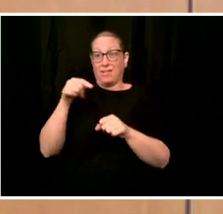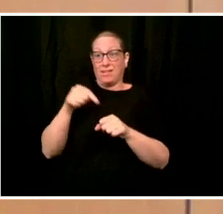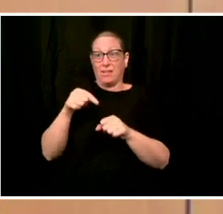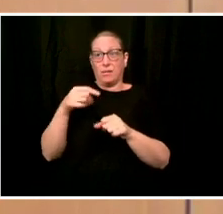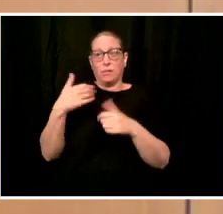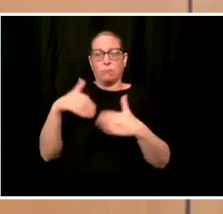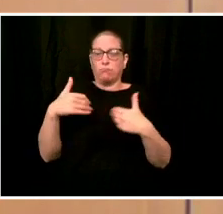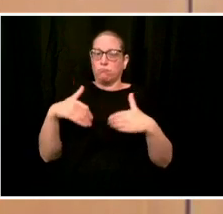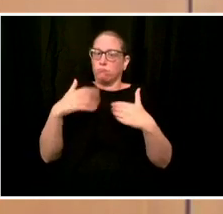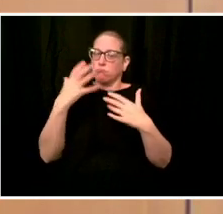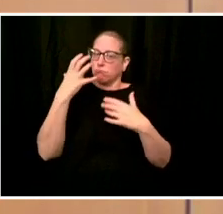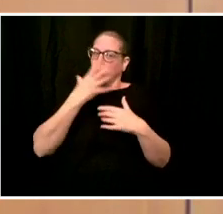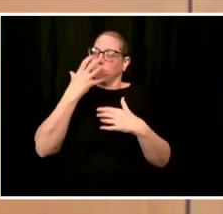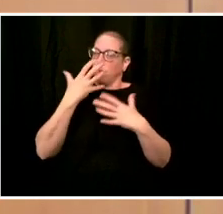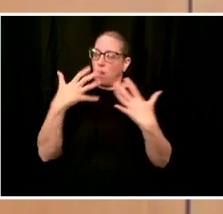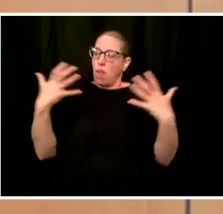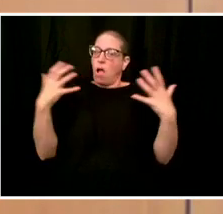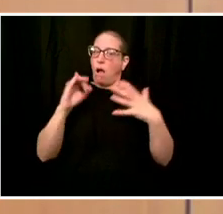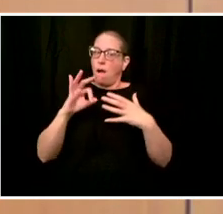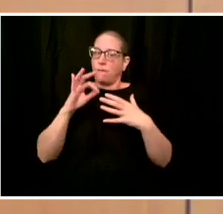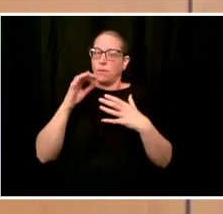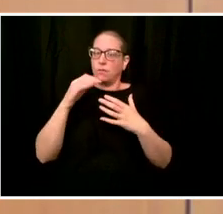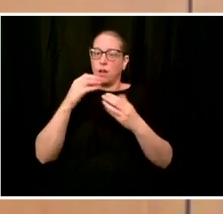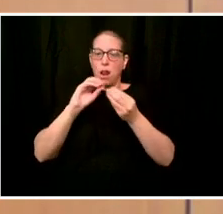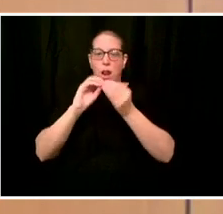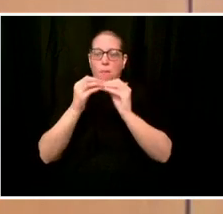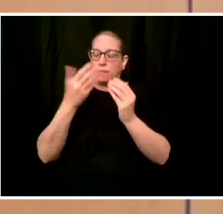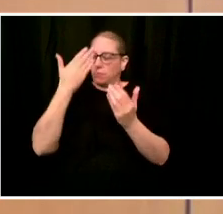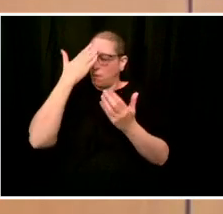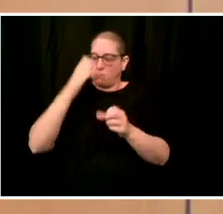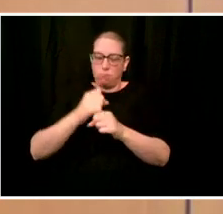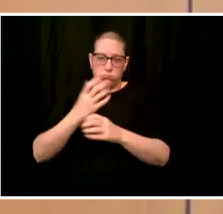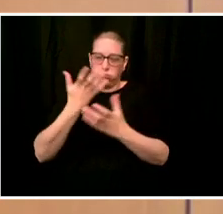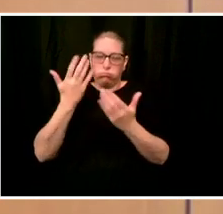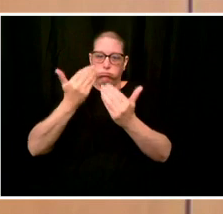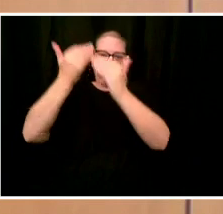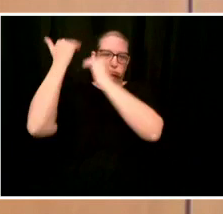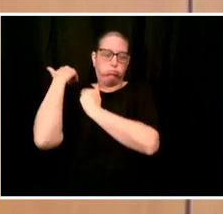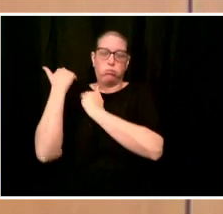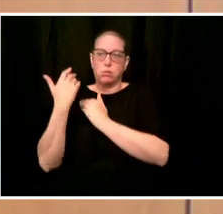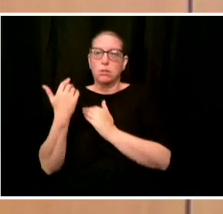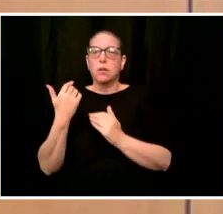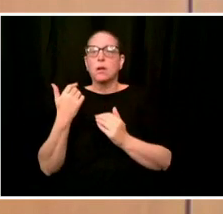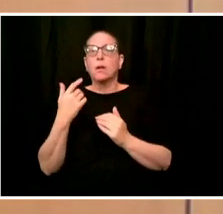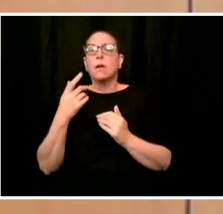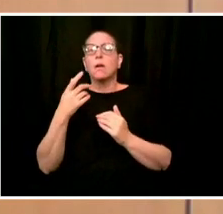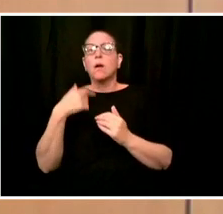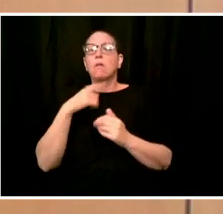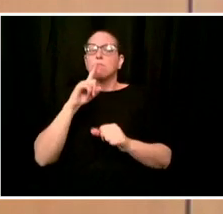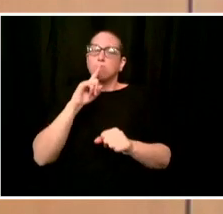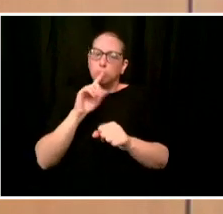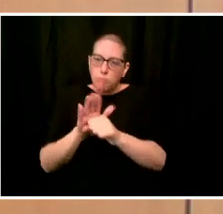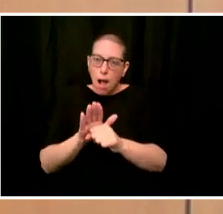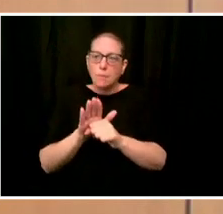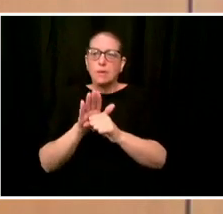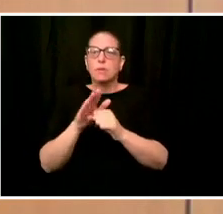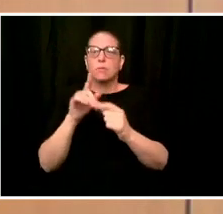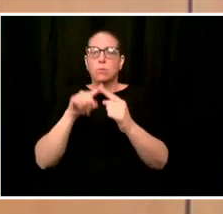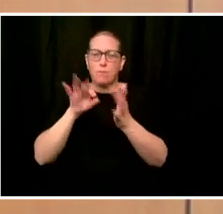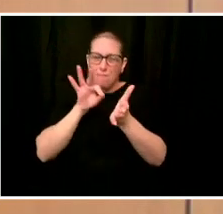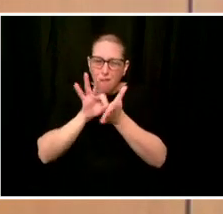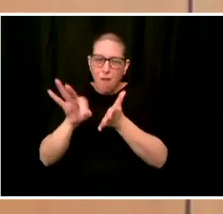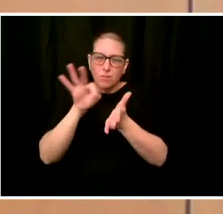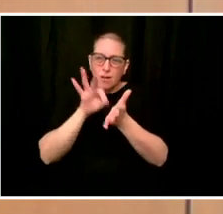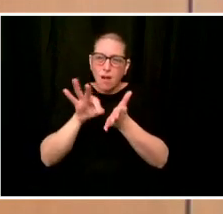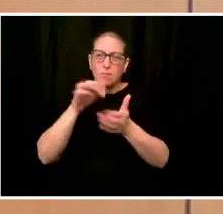we are committed to ensuring that we count every single New Yorker that has died because of this vicious